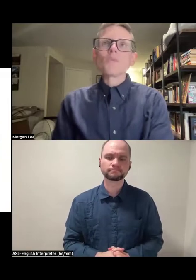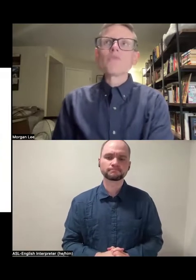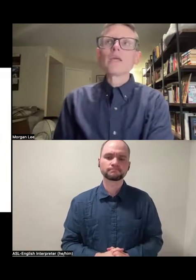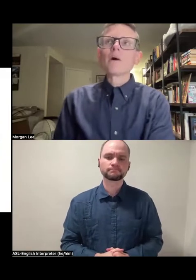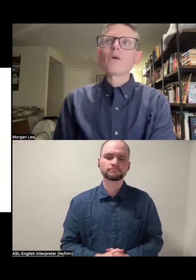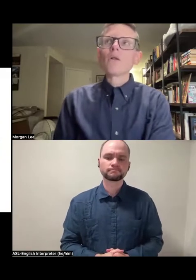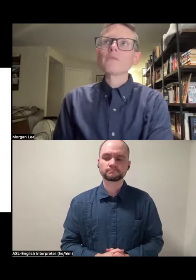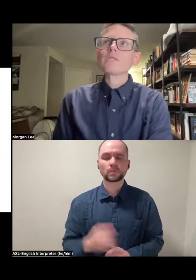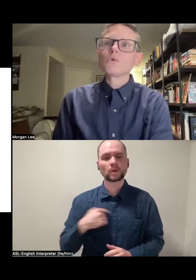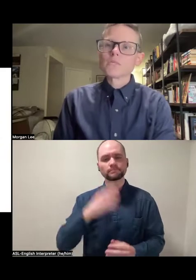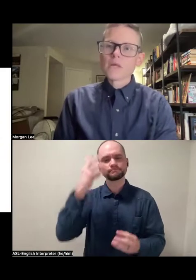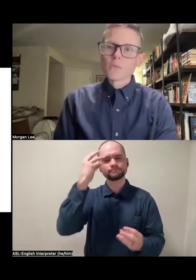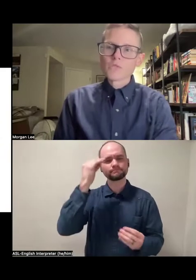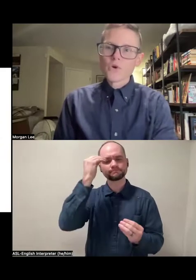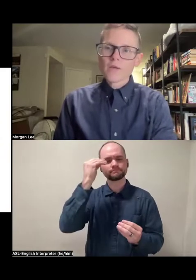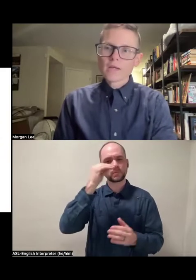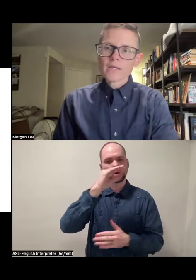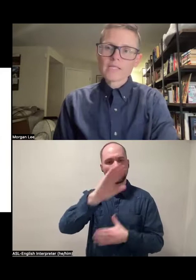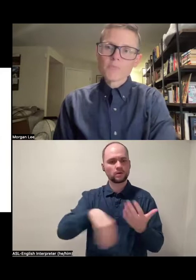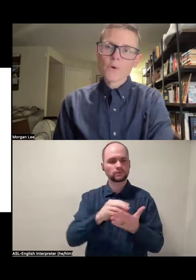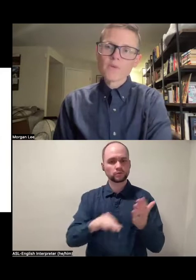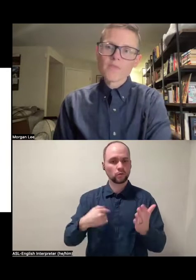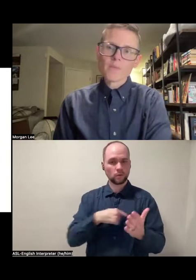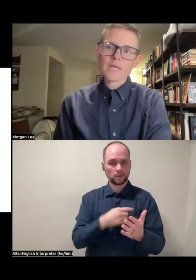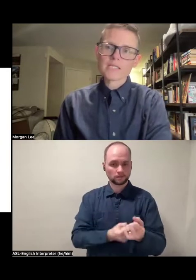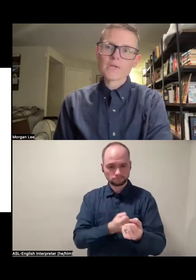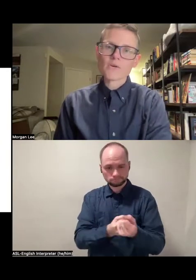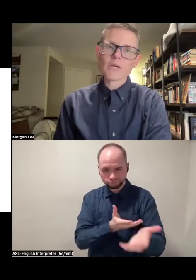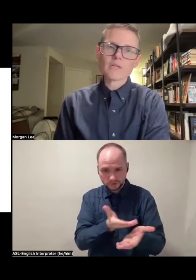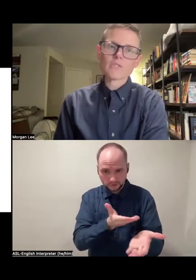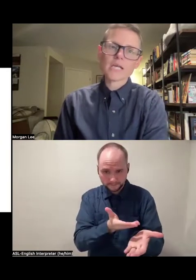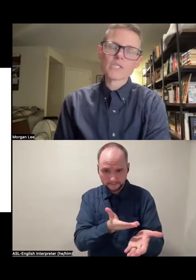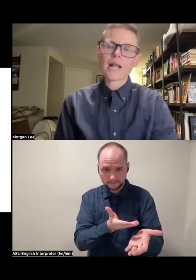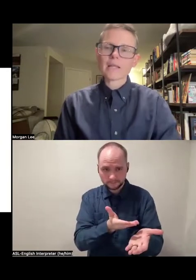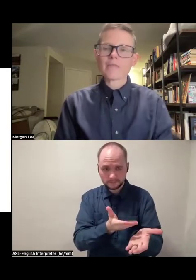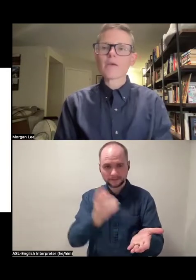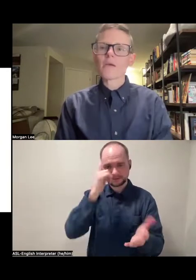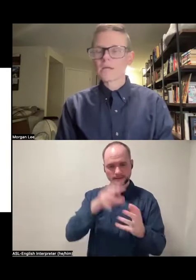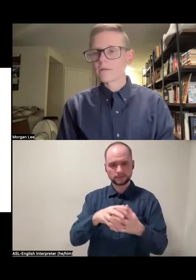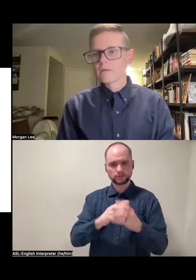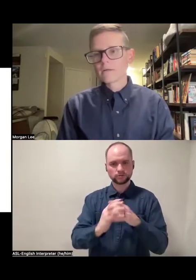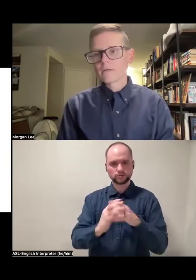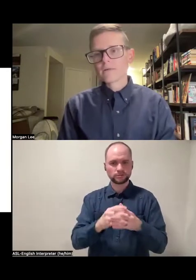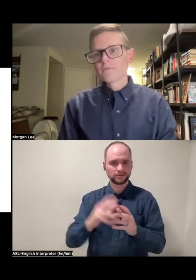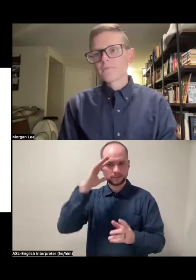So when we think about all of the students that we're serving, it's important that we consider intersectionality